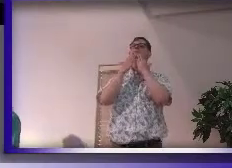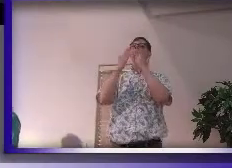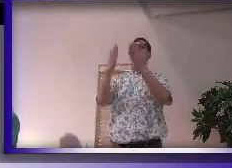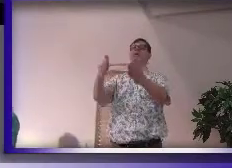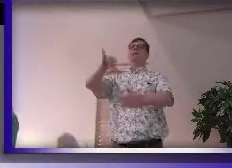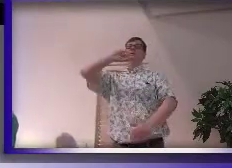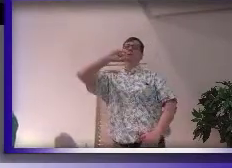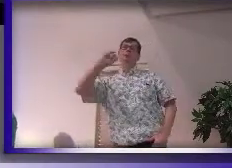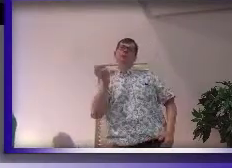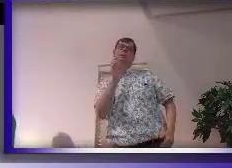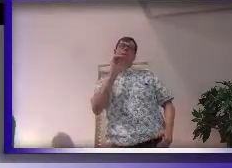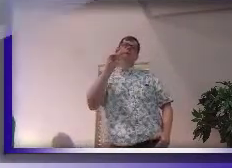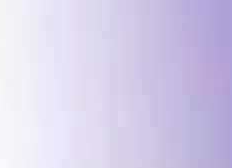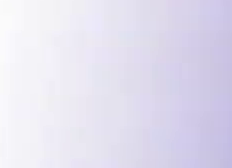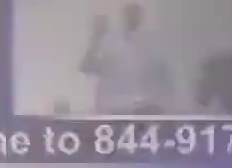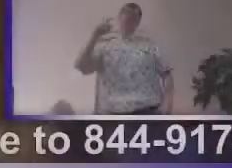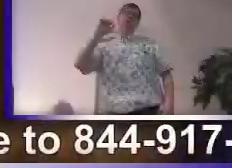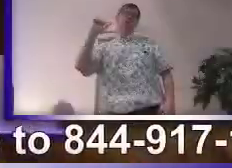Thank you. You may be seated.